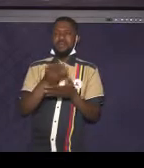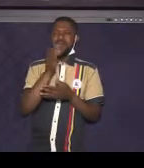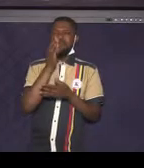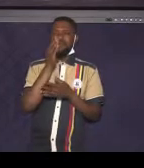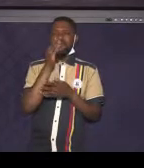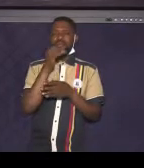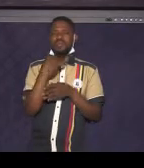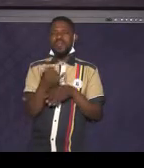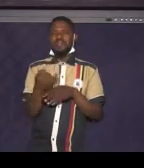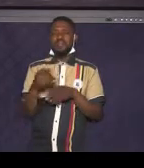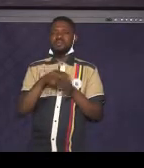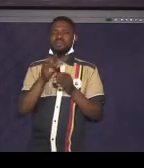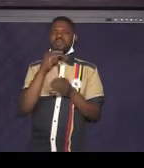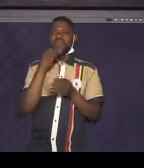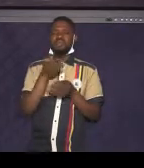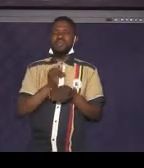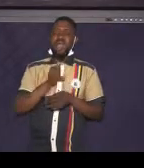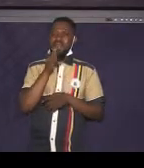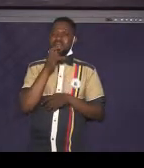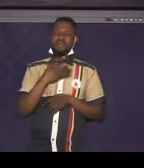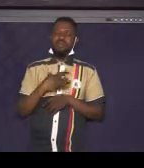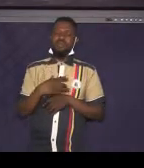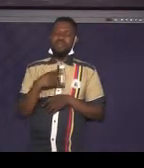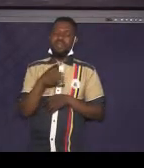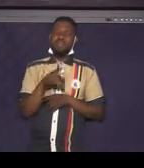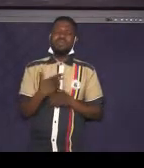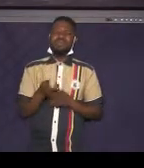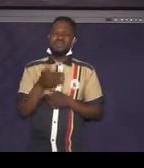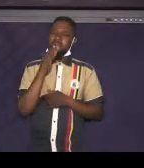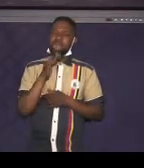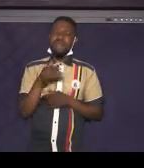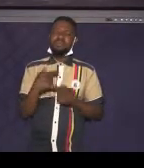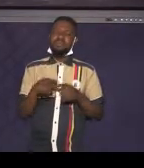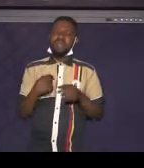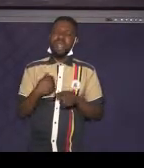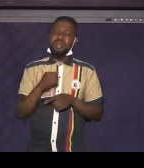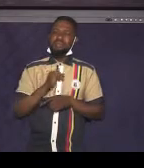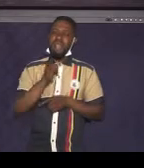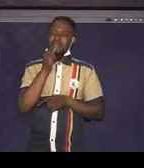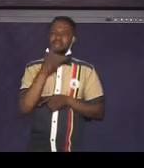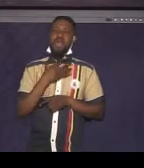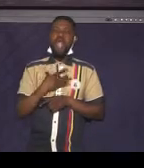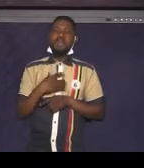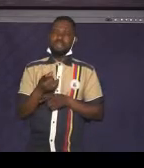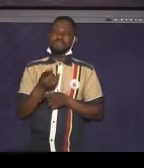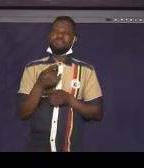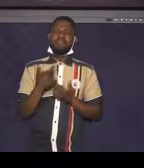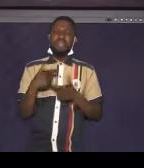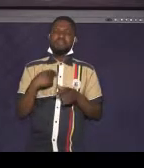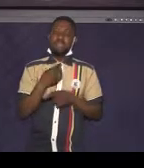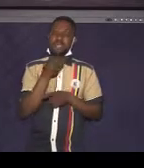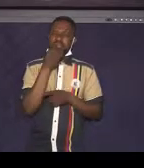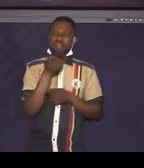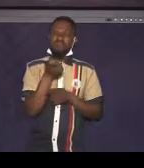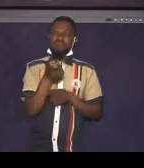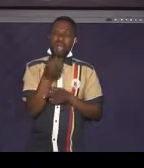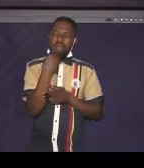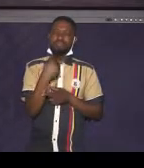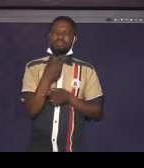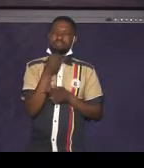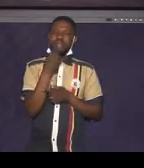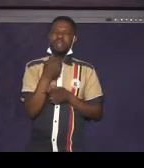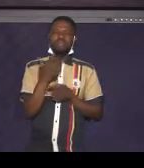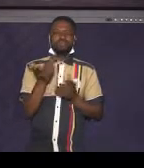are hungry or the food it looks attractive and you want to eat or drink such food. Check the expiry date and do